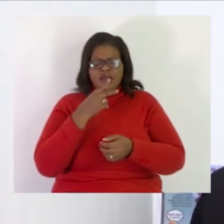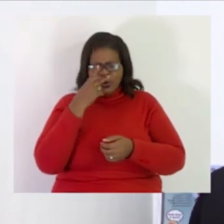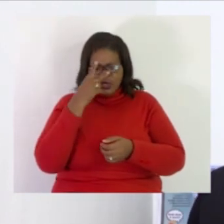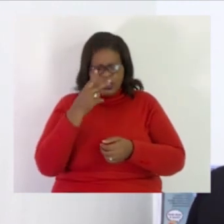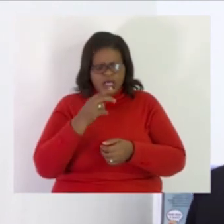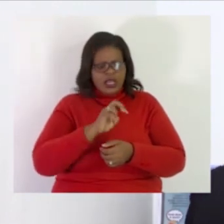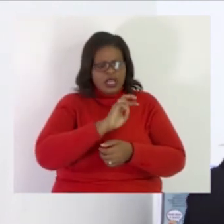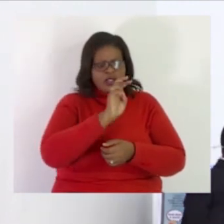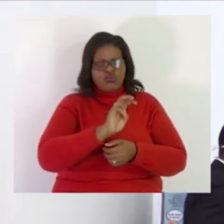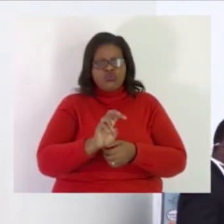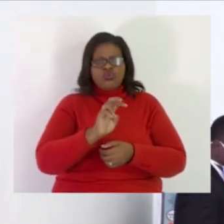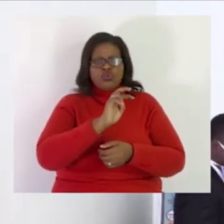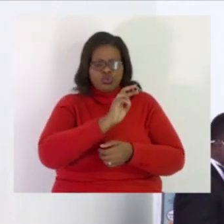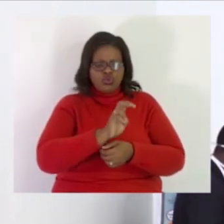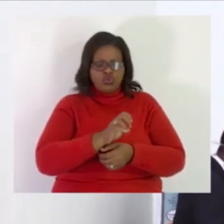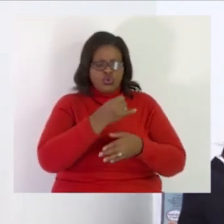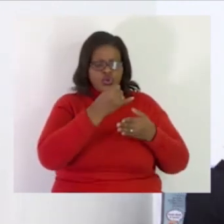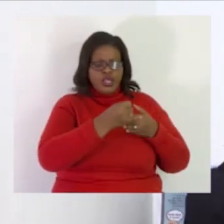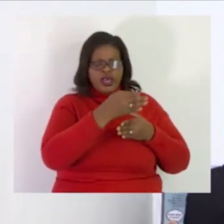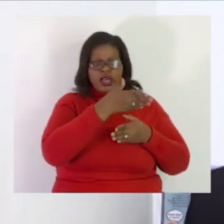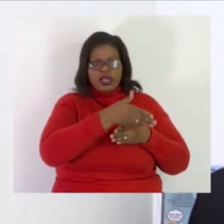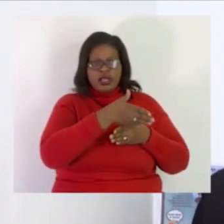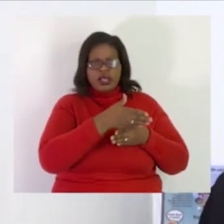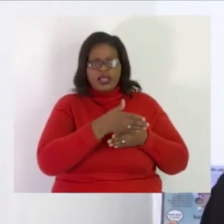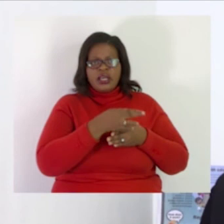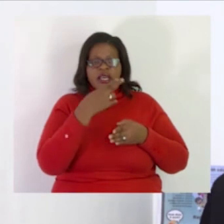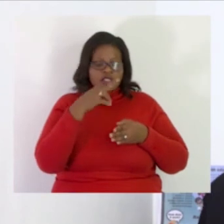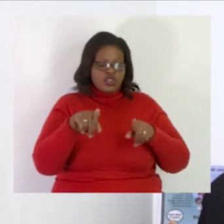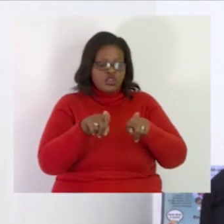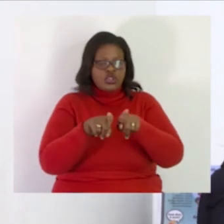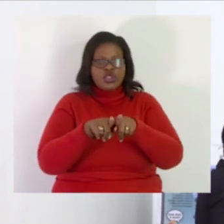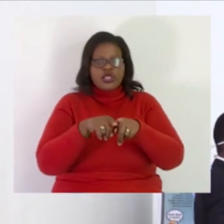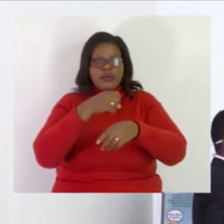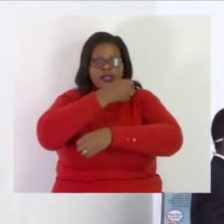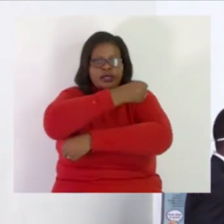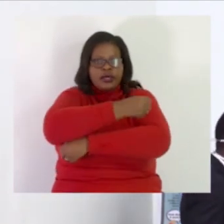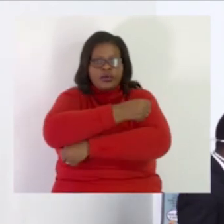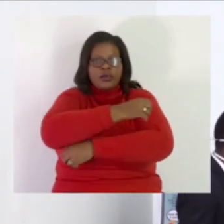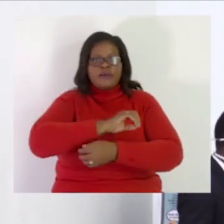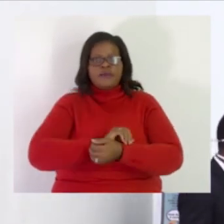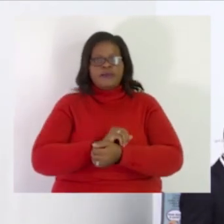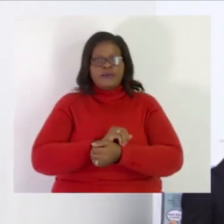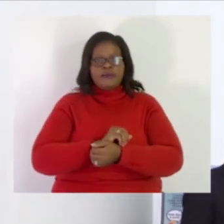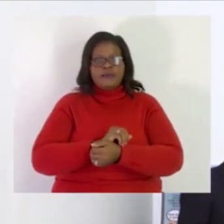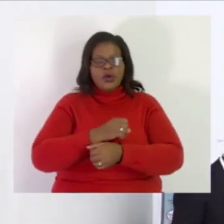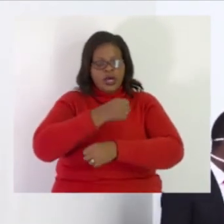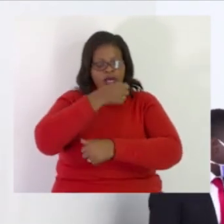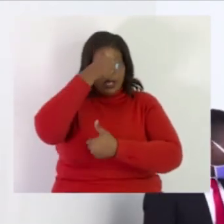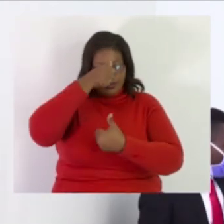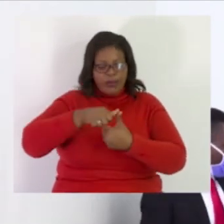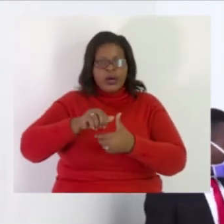which I just put here, it's not an equal sign. Remember about the equal